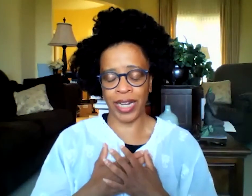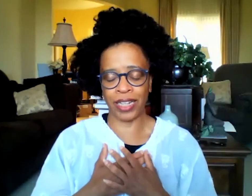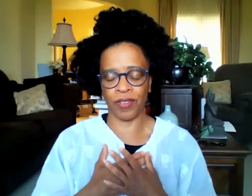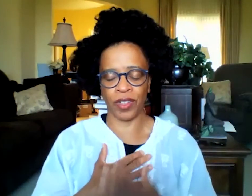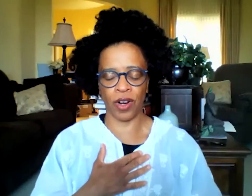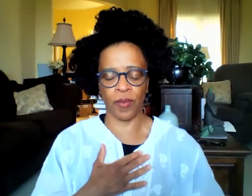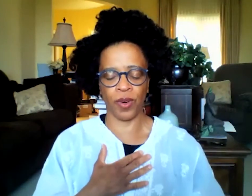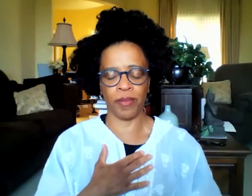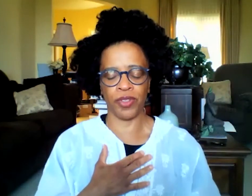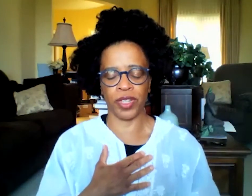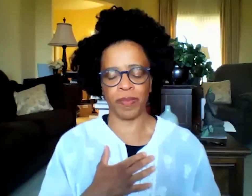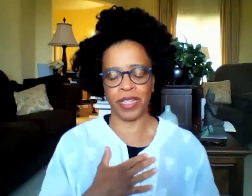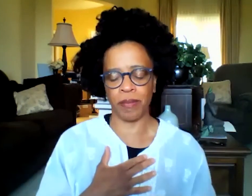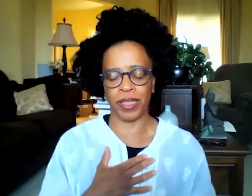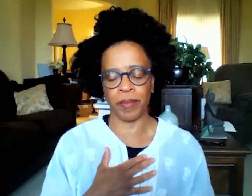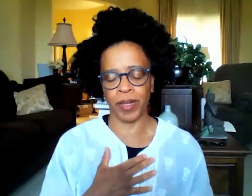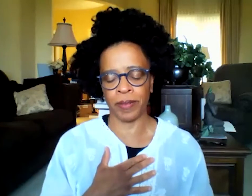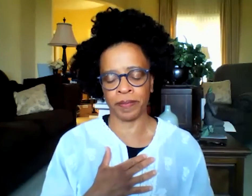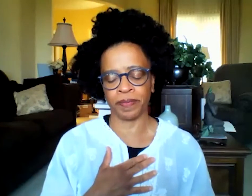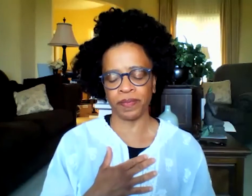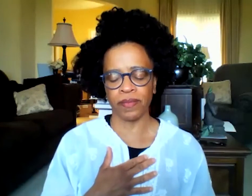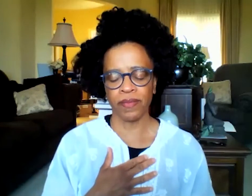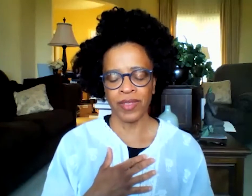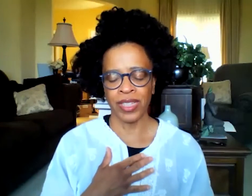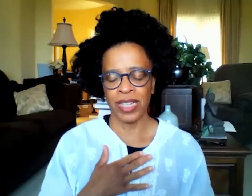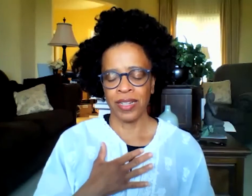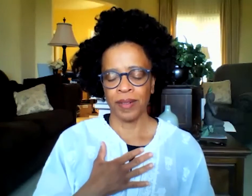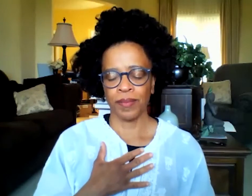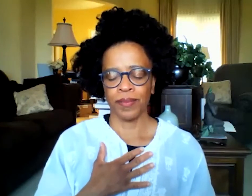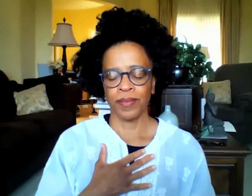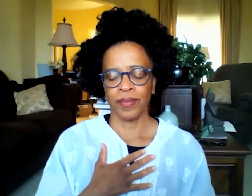just one hand over the heart and one just beneath the belly button.